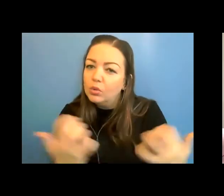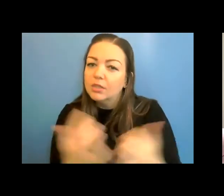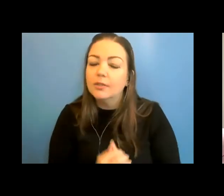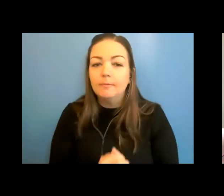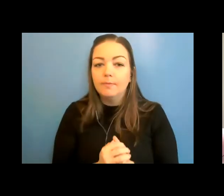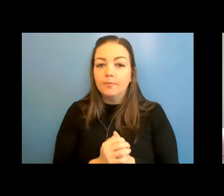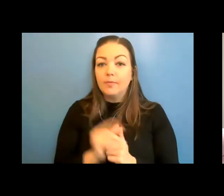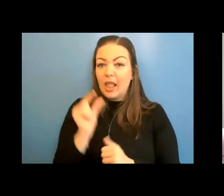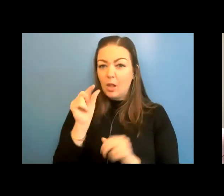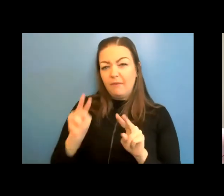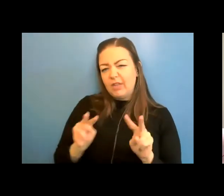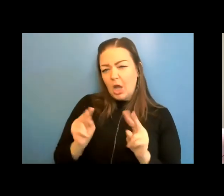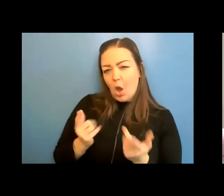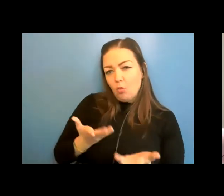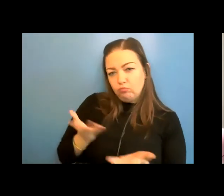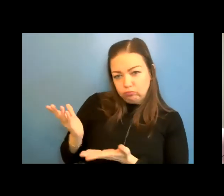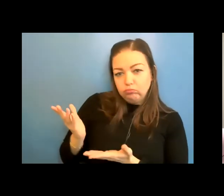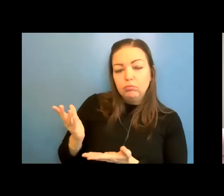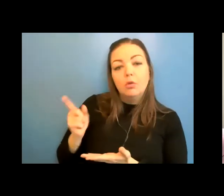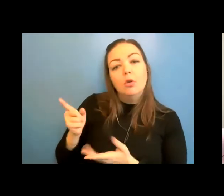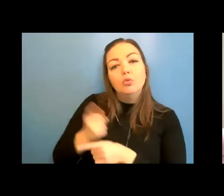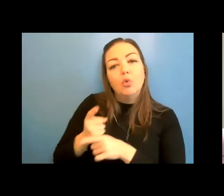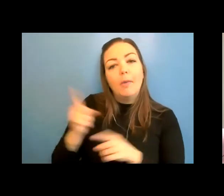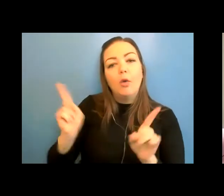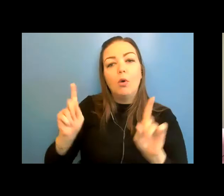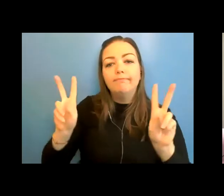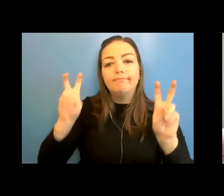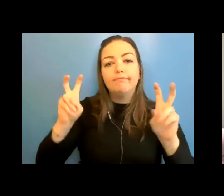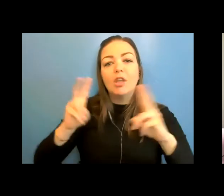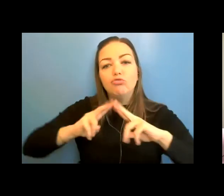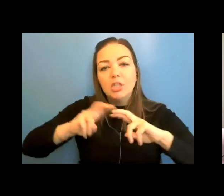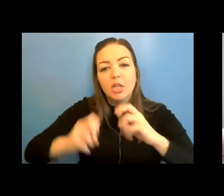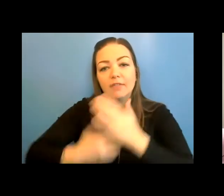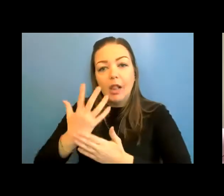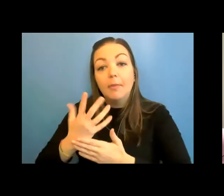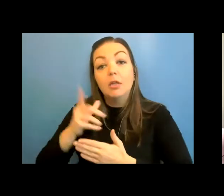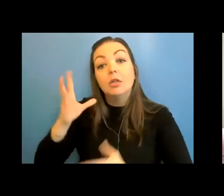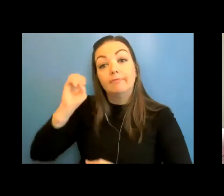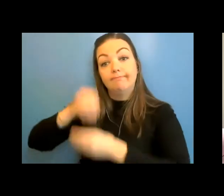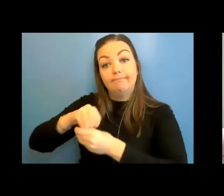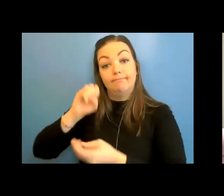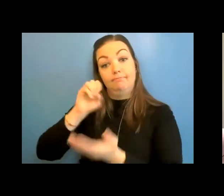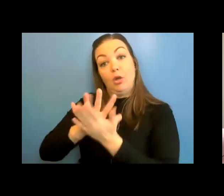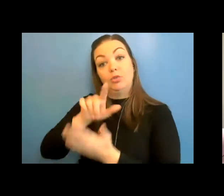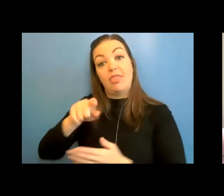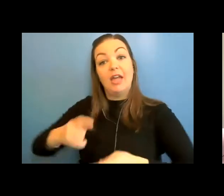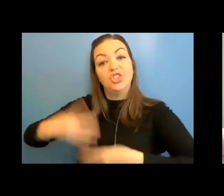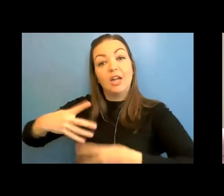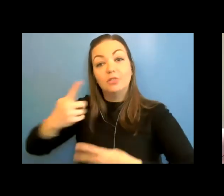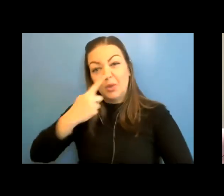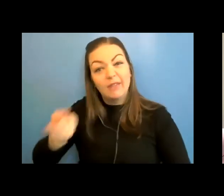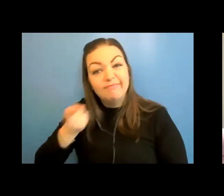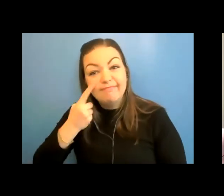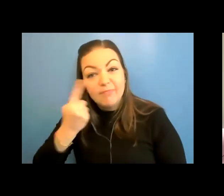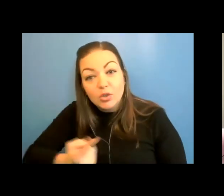We've got a little video about research and development that we've also just put in the chat. And we also support emerging